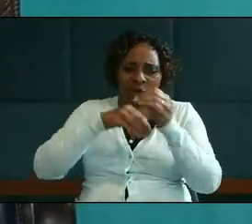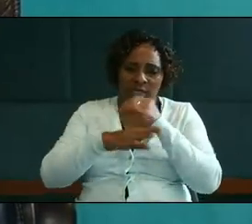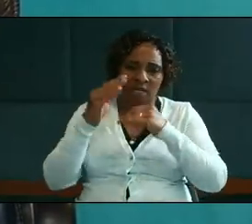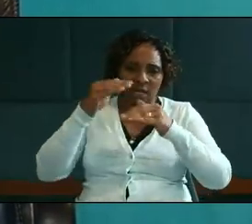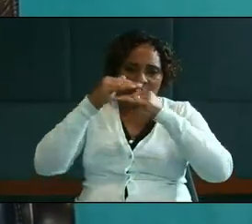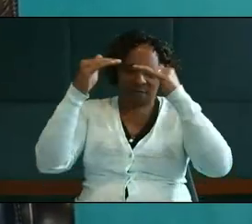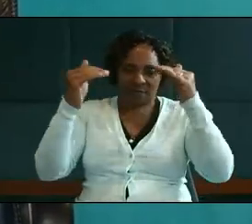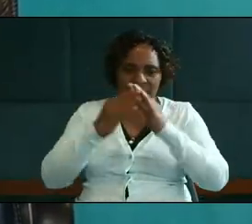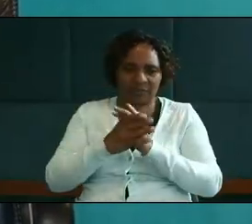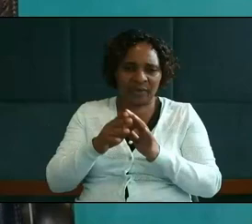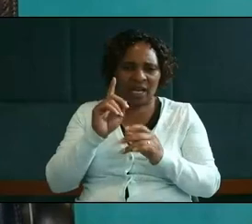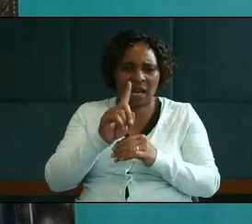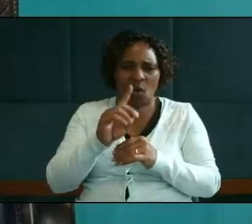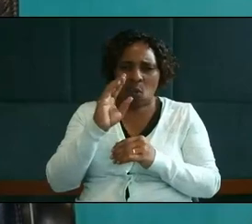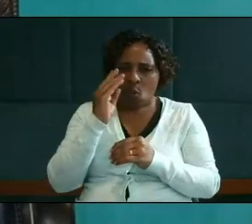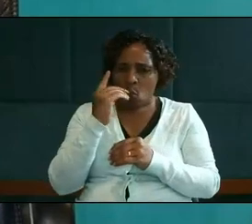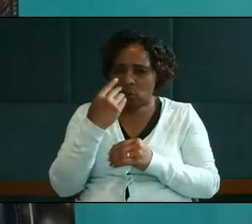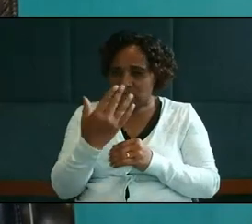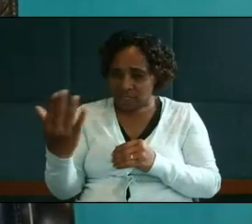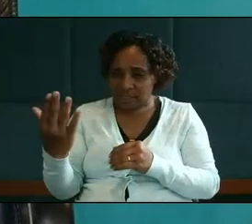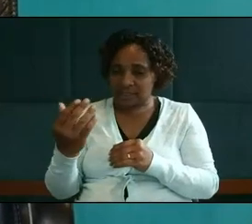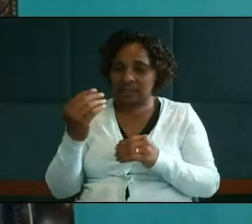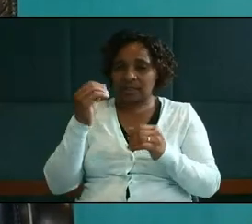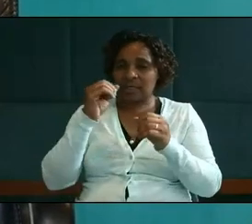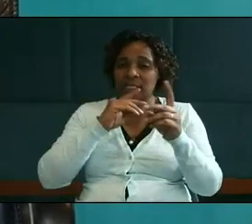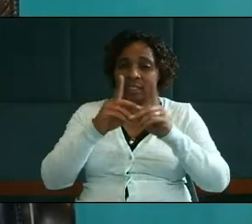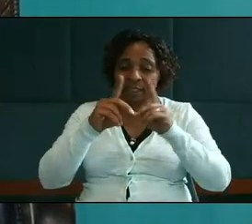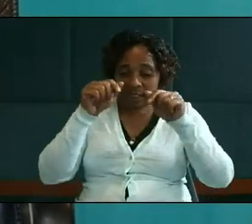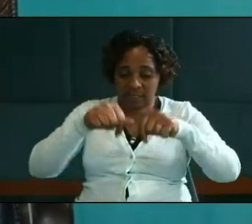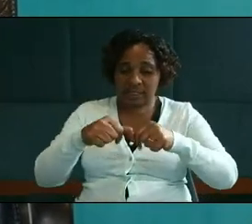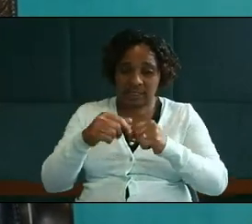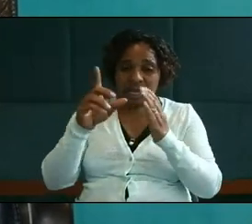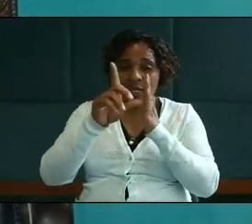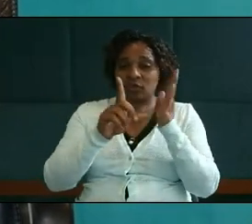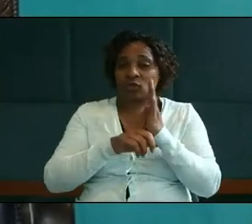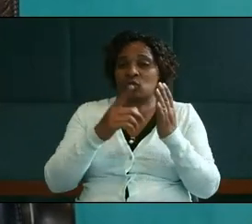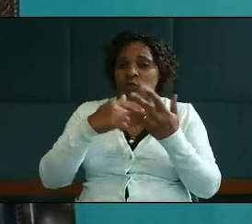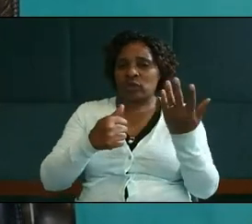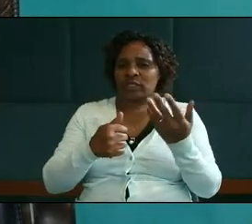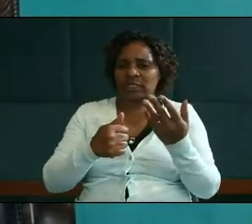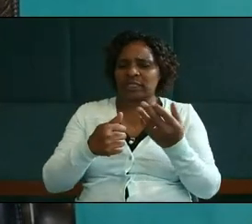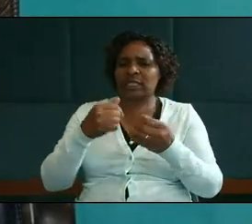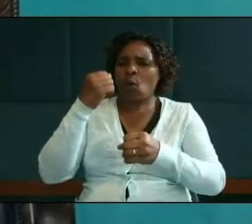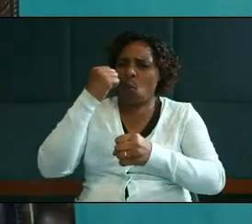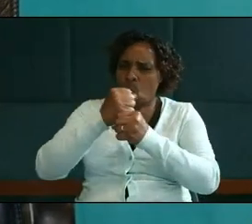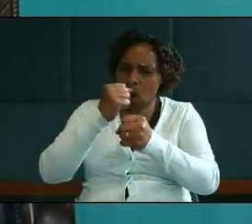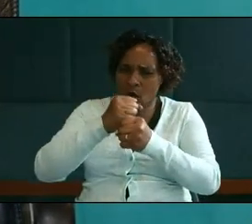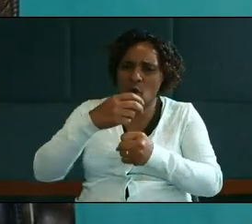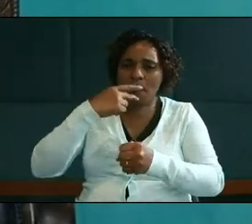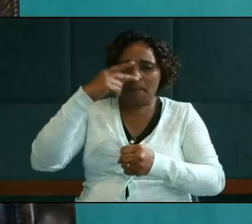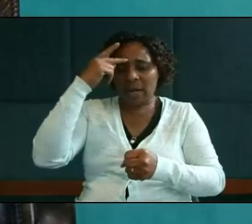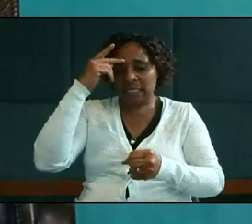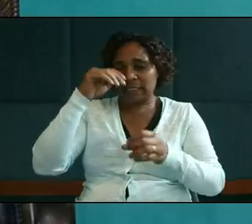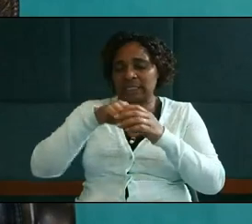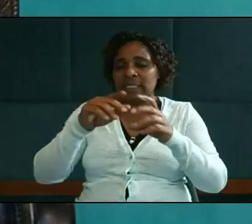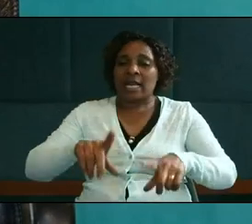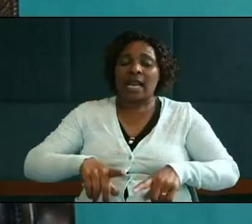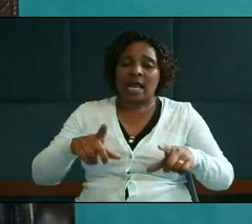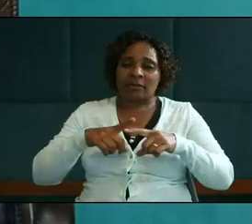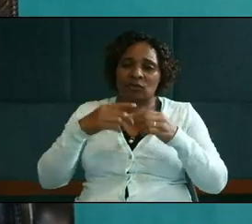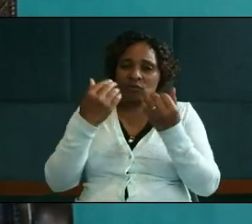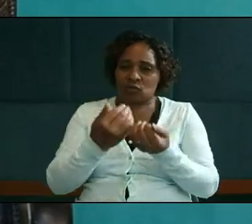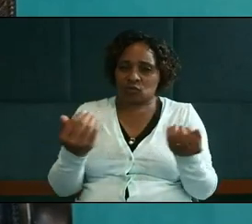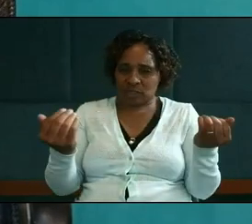heaven. Now, one of the key things that we'll be discussing in this lesson is the role of parenting in the lives of